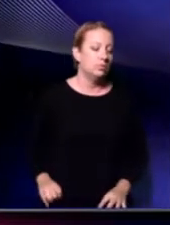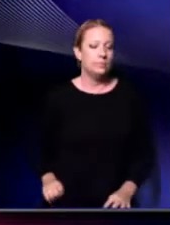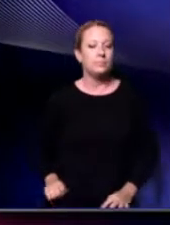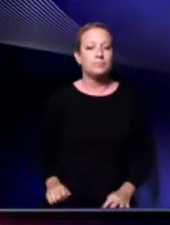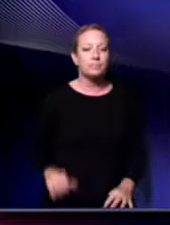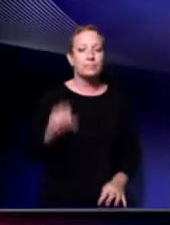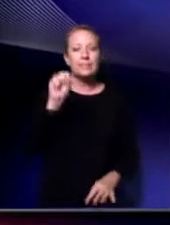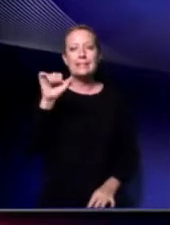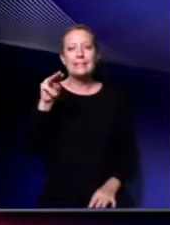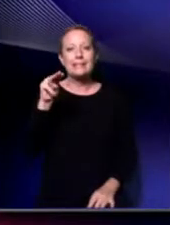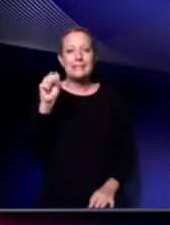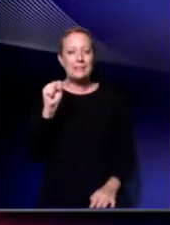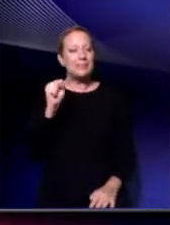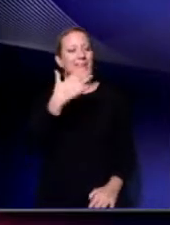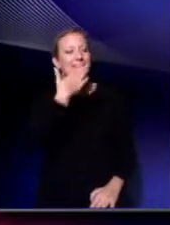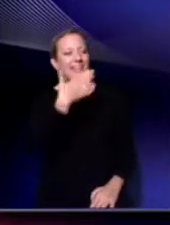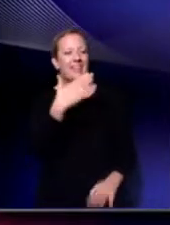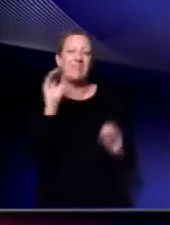Thank you. Sorry about that.